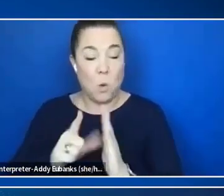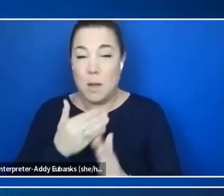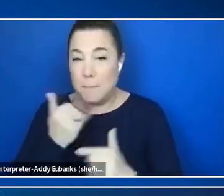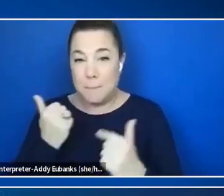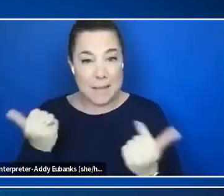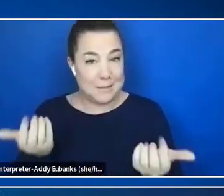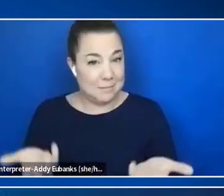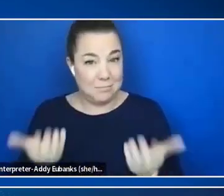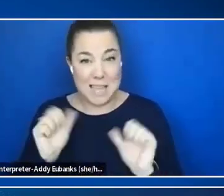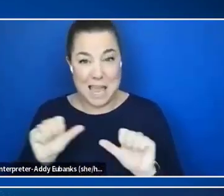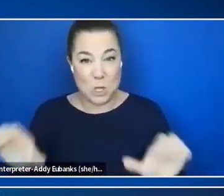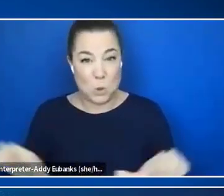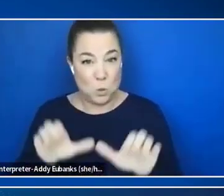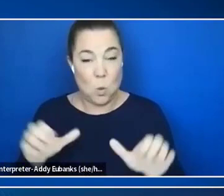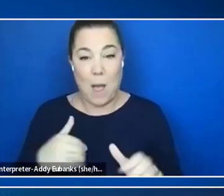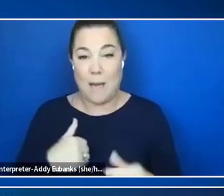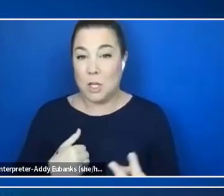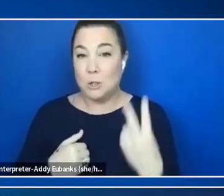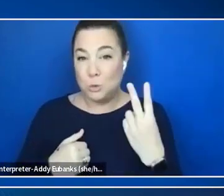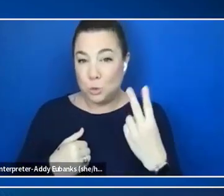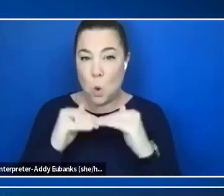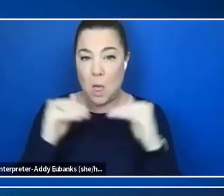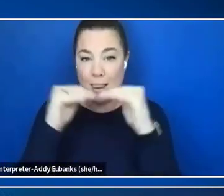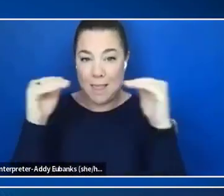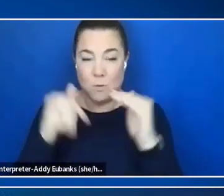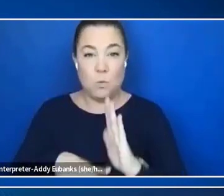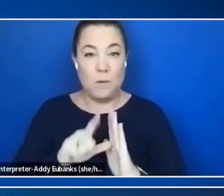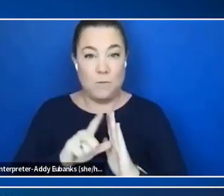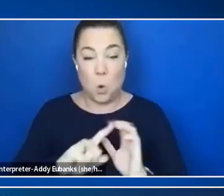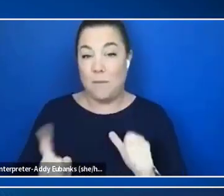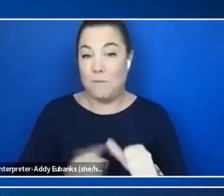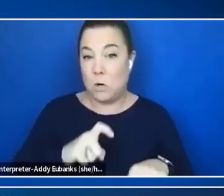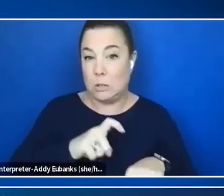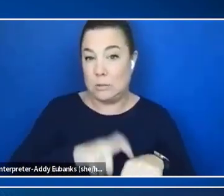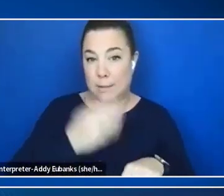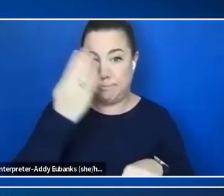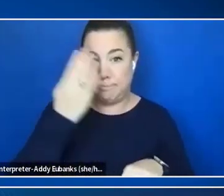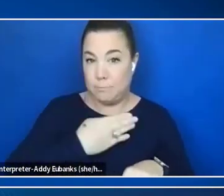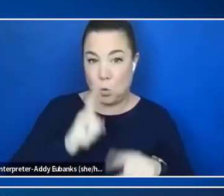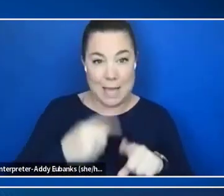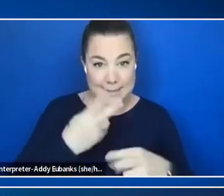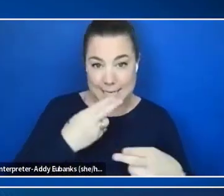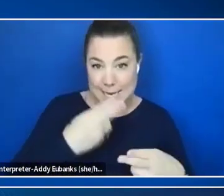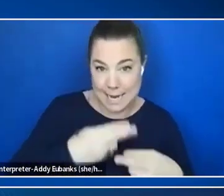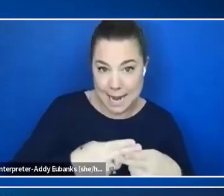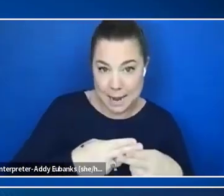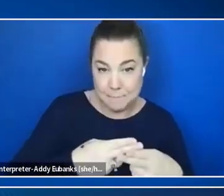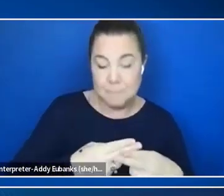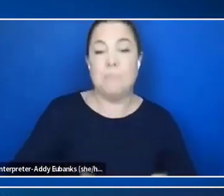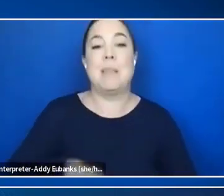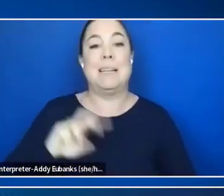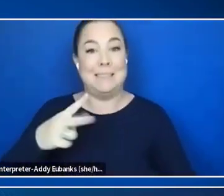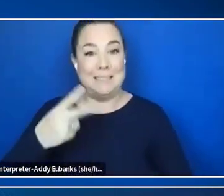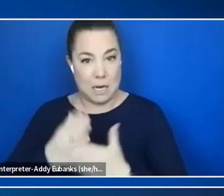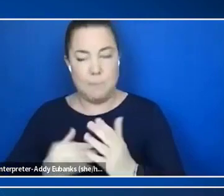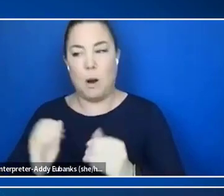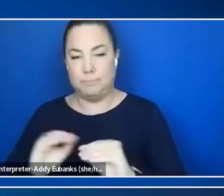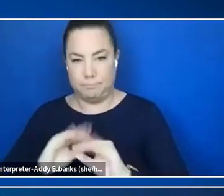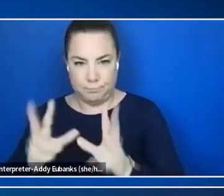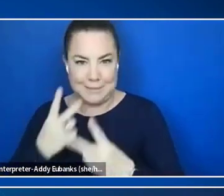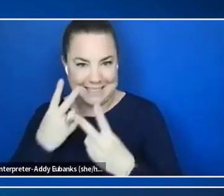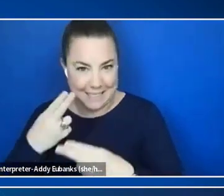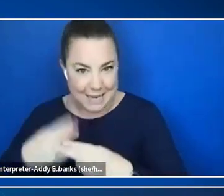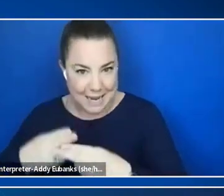a 2-stage review where the first part is masked, the second part isn't. They're actually doing that now. CSR is doing that